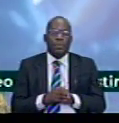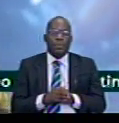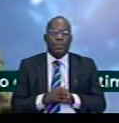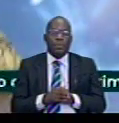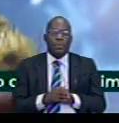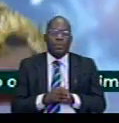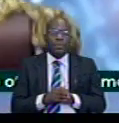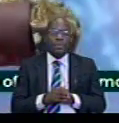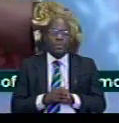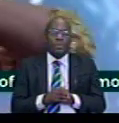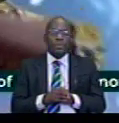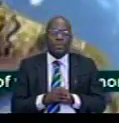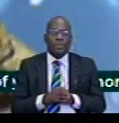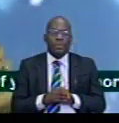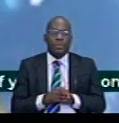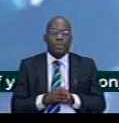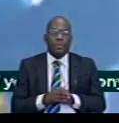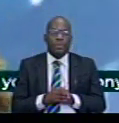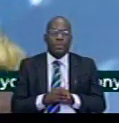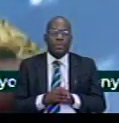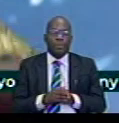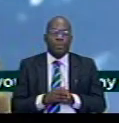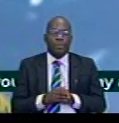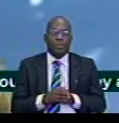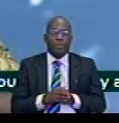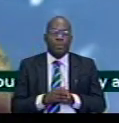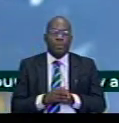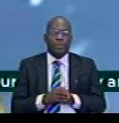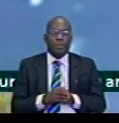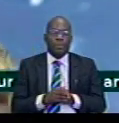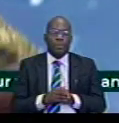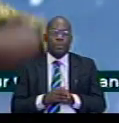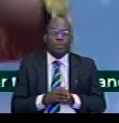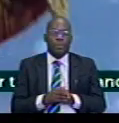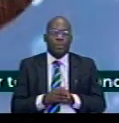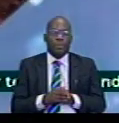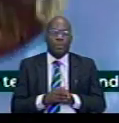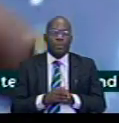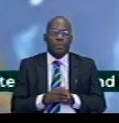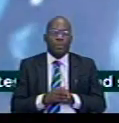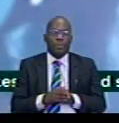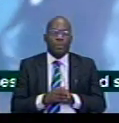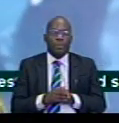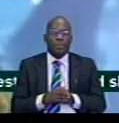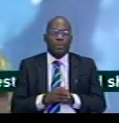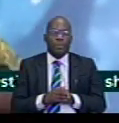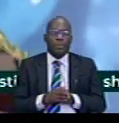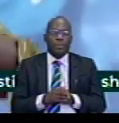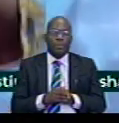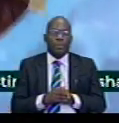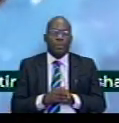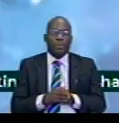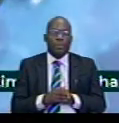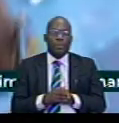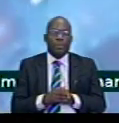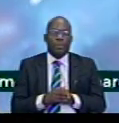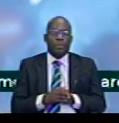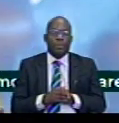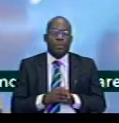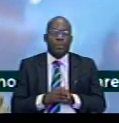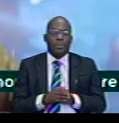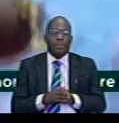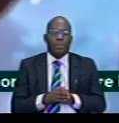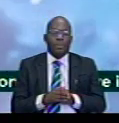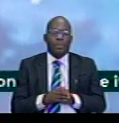nko e be mi abe la mo be chinu keke mi aba iku mi aba goa ozu ozu do chola ne mi etia ma uno gbo nya de